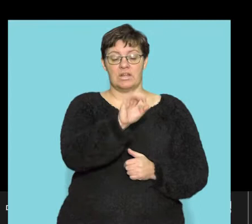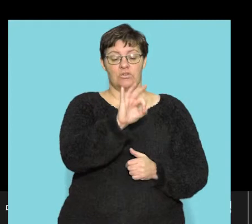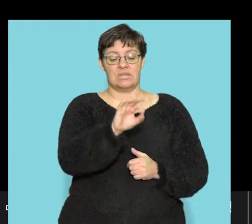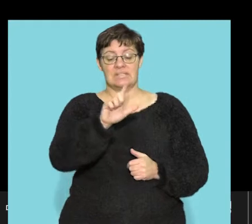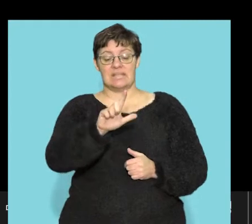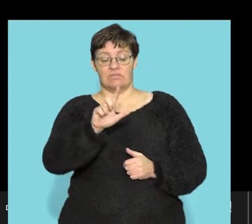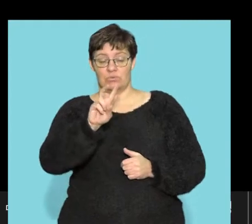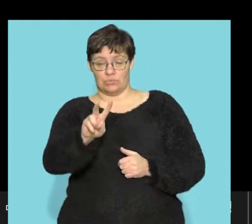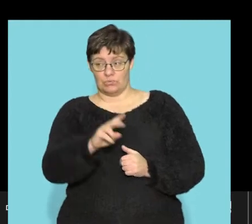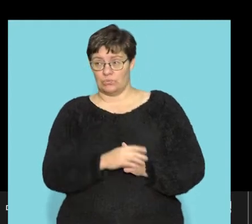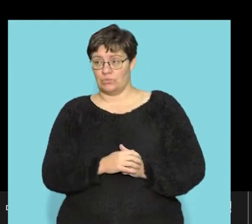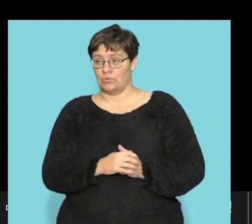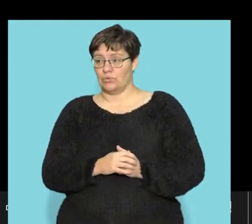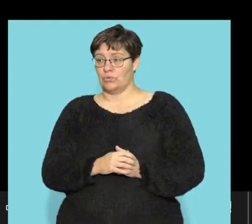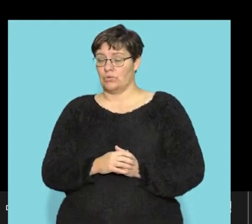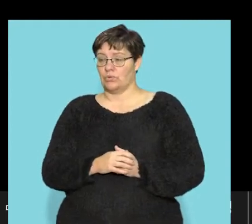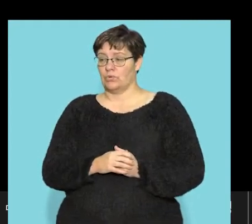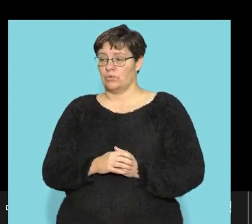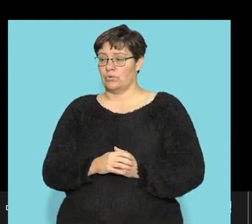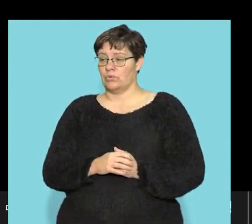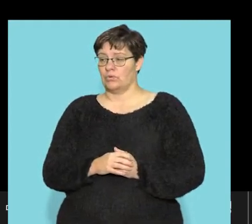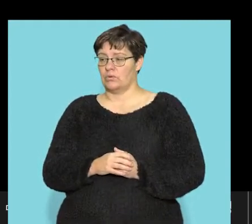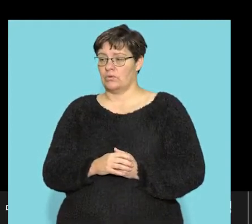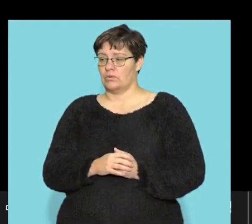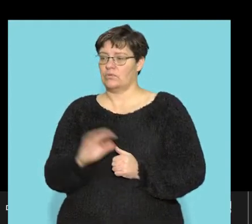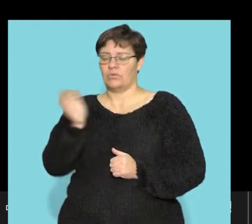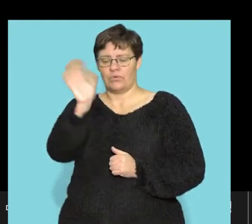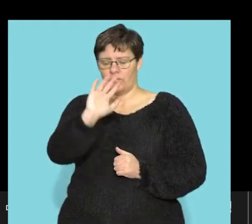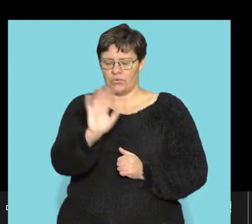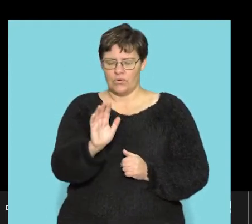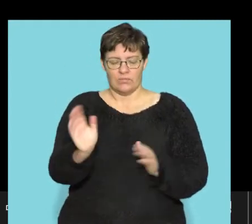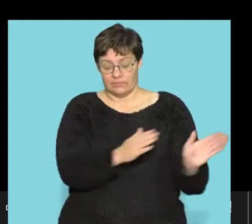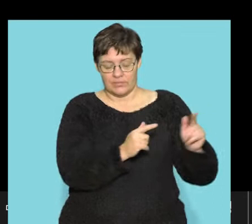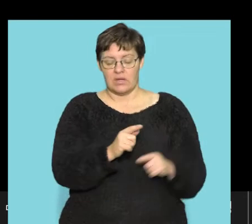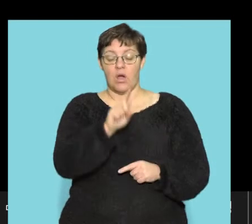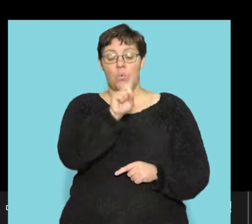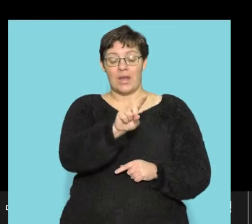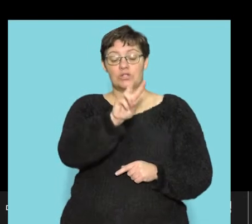1372. Let's take it the other way. Let's say